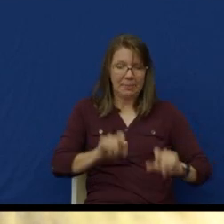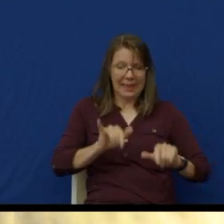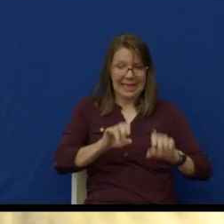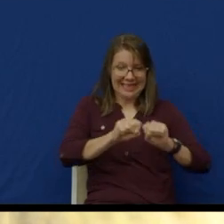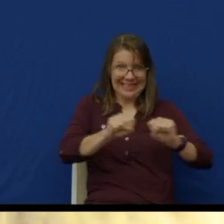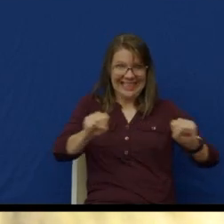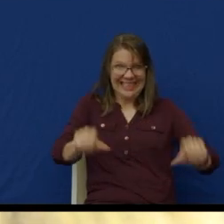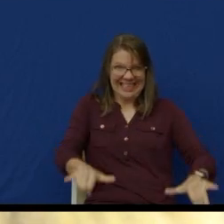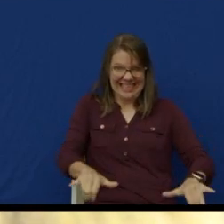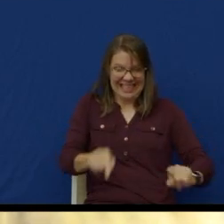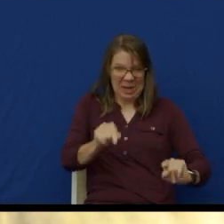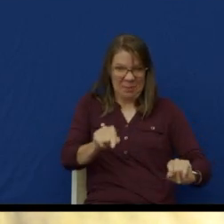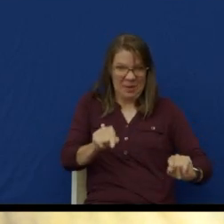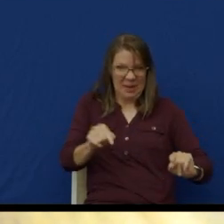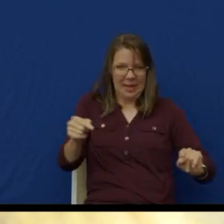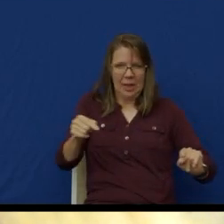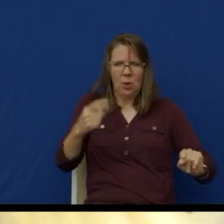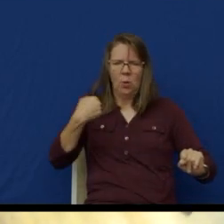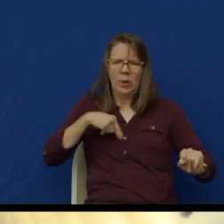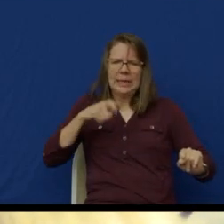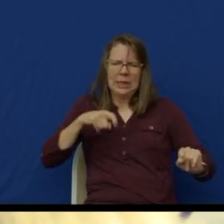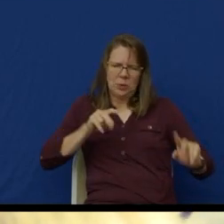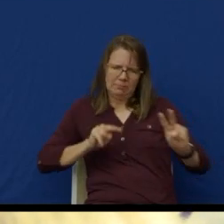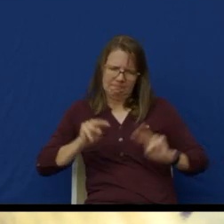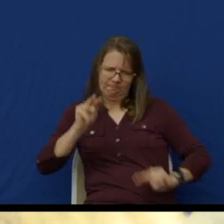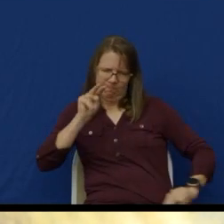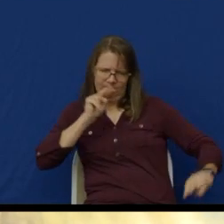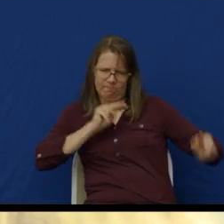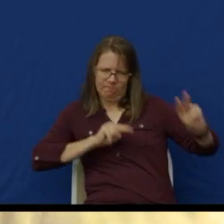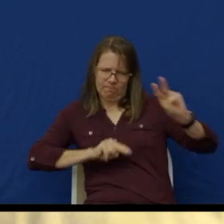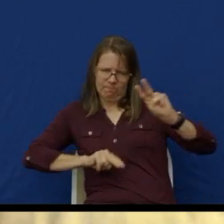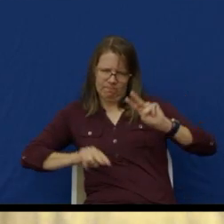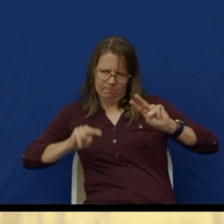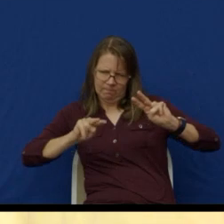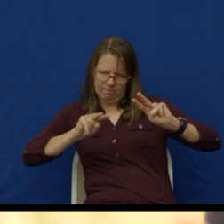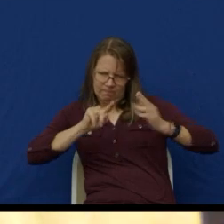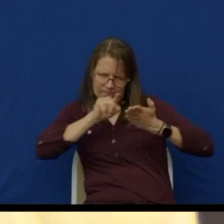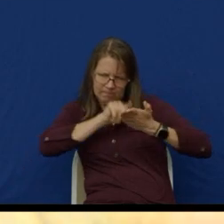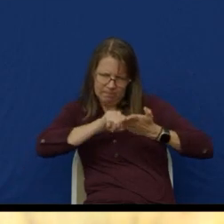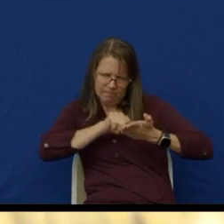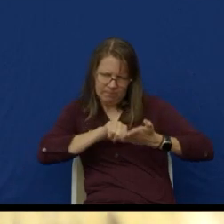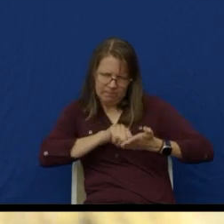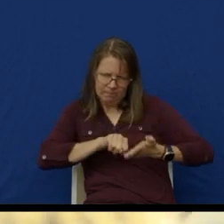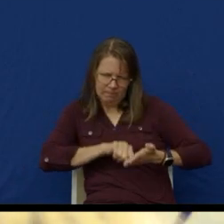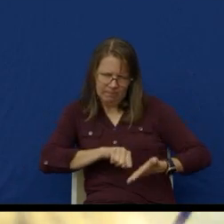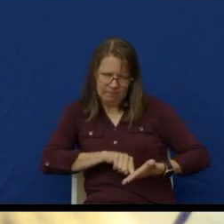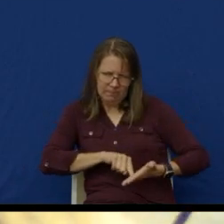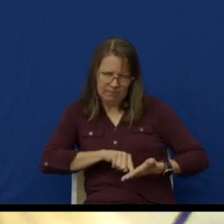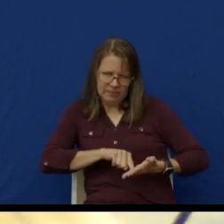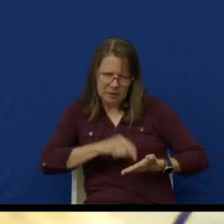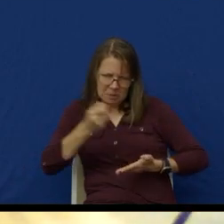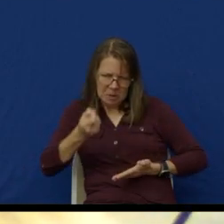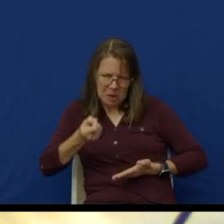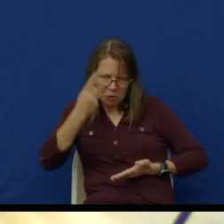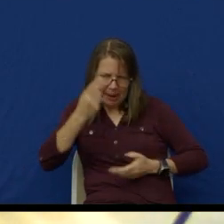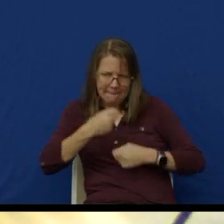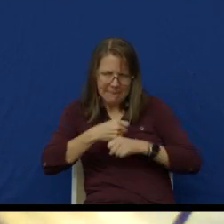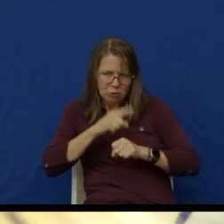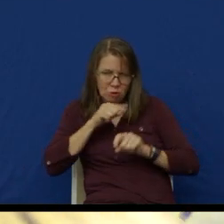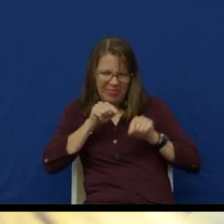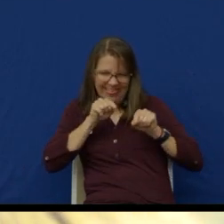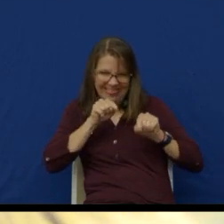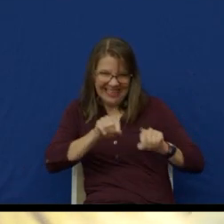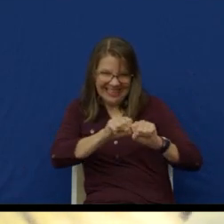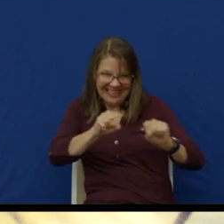examined and investigated from time to time to understand that and to be confident that it's ready to meet